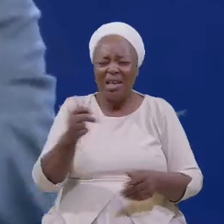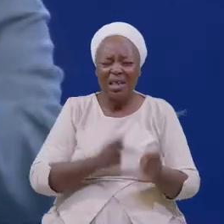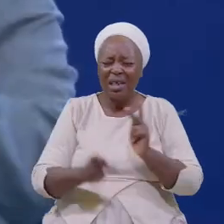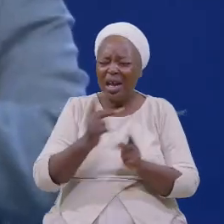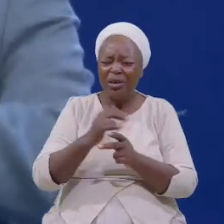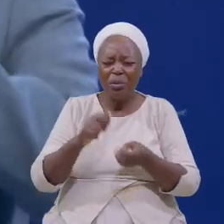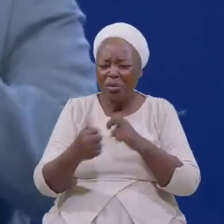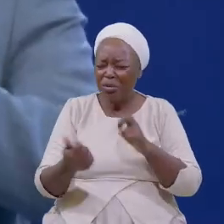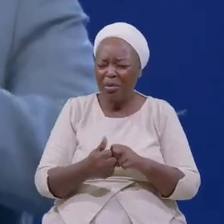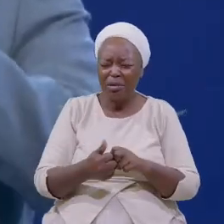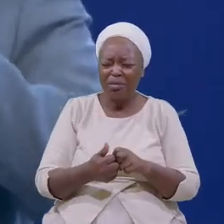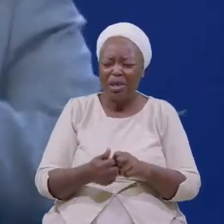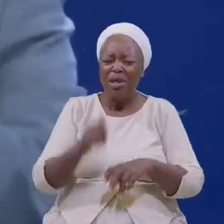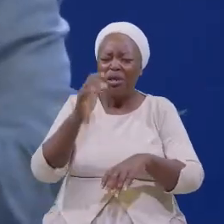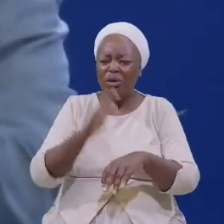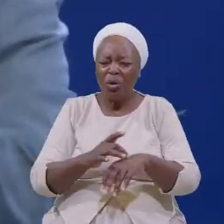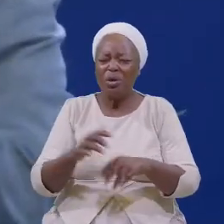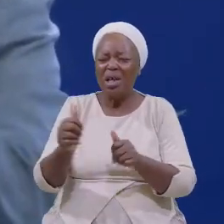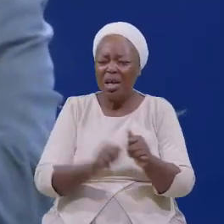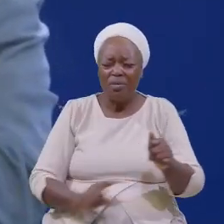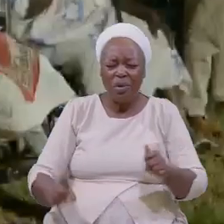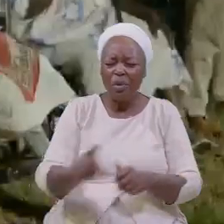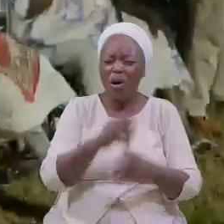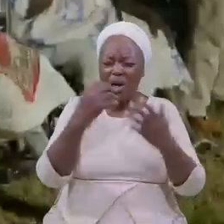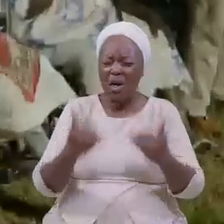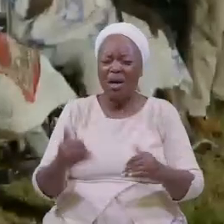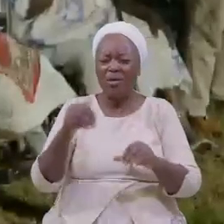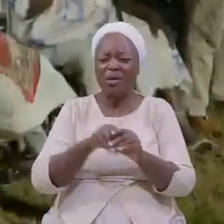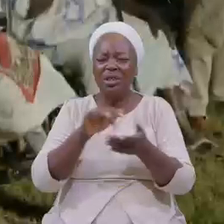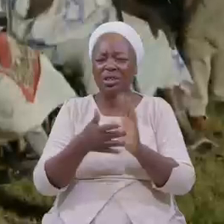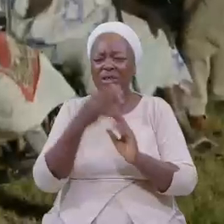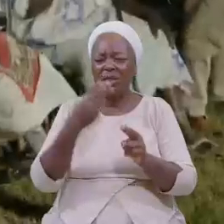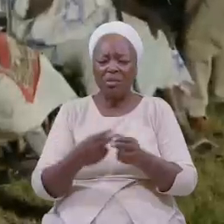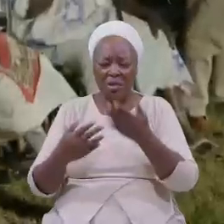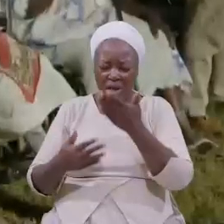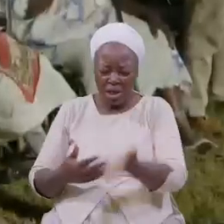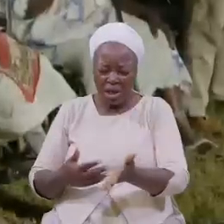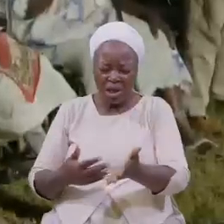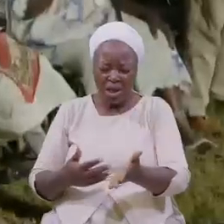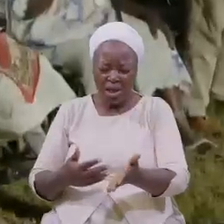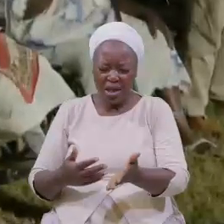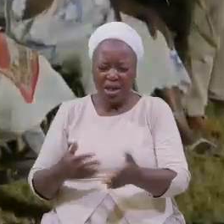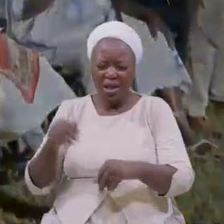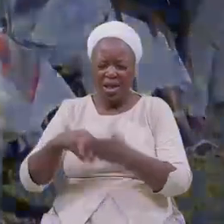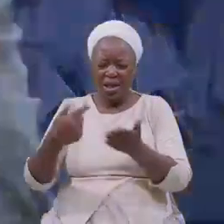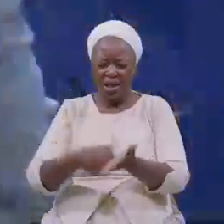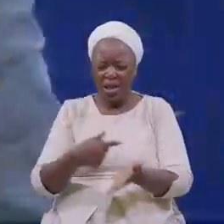disease. Touch everyone now. Over here at the Alpha location,